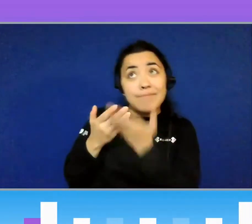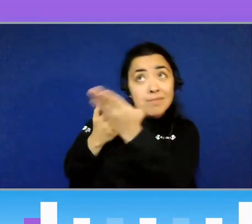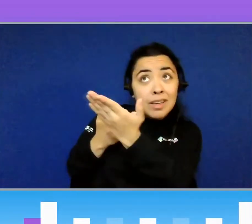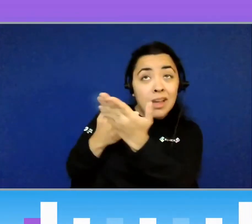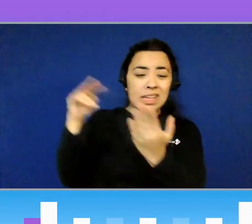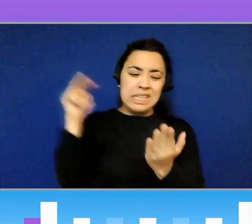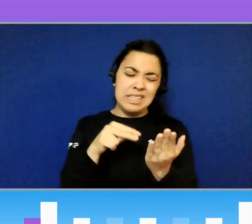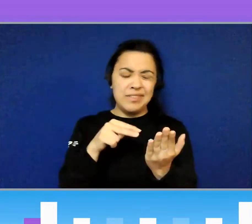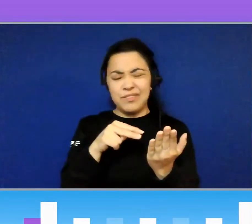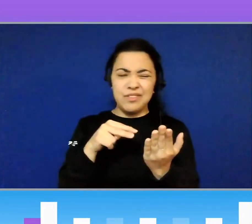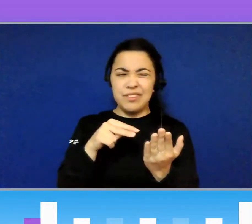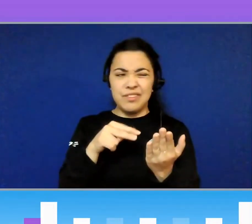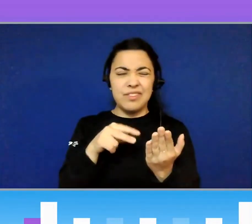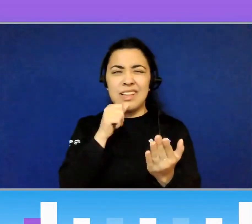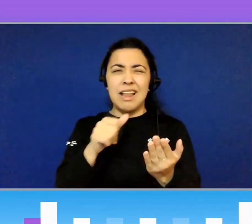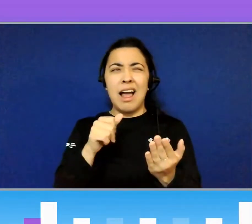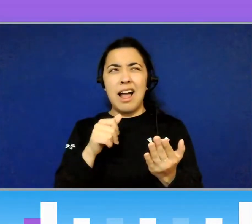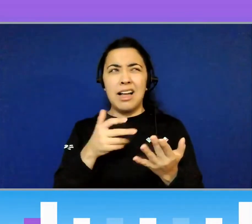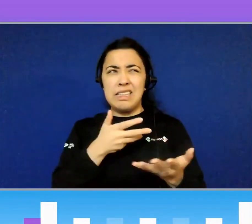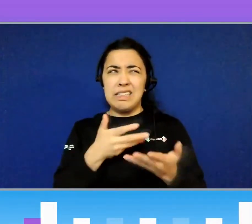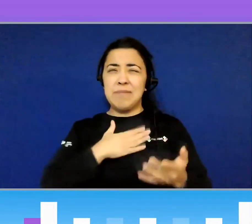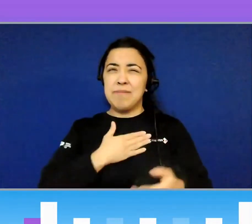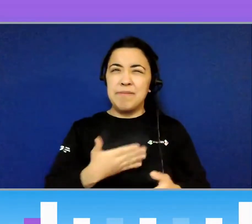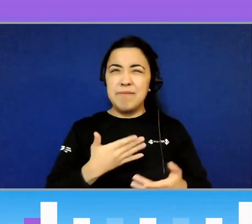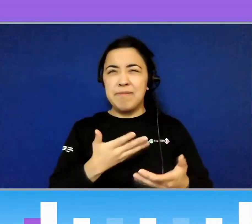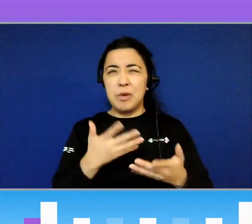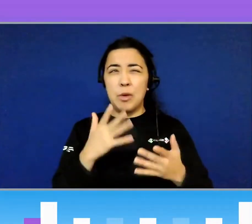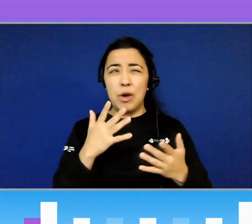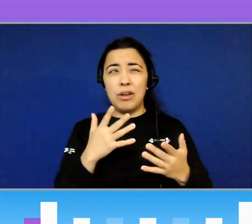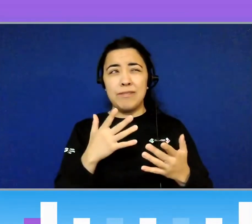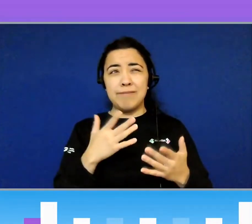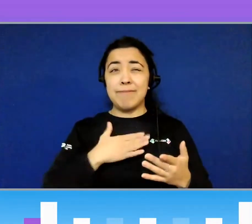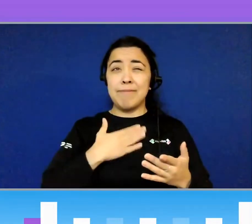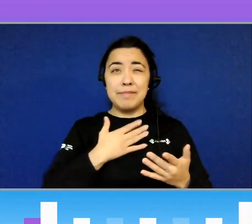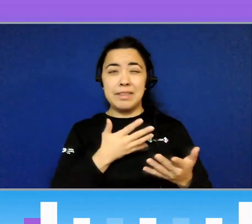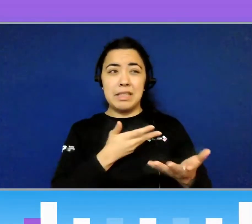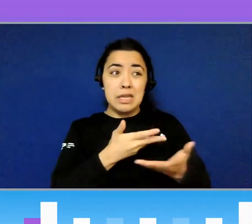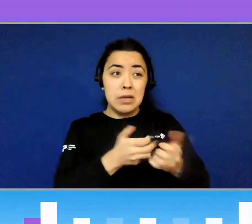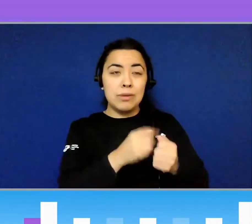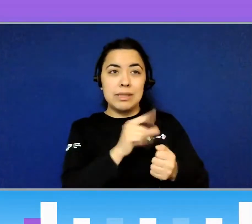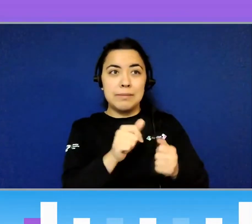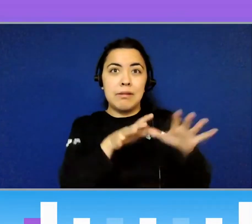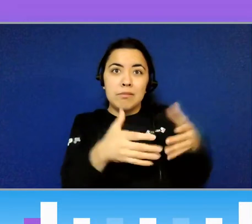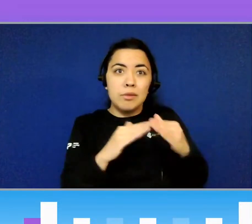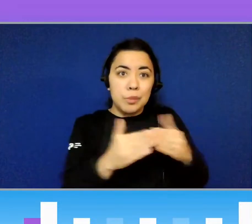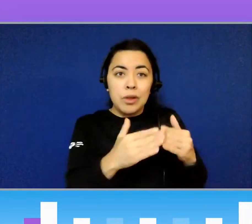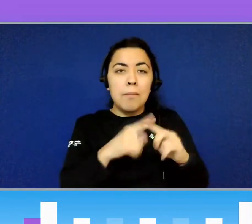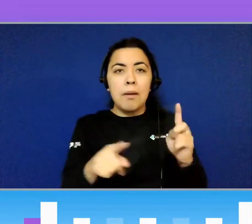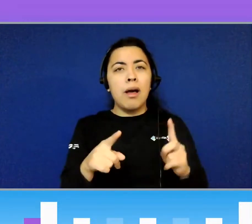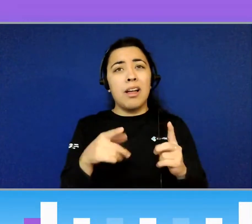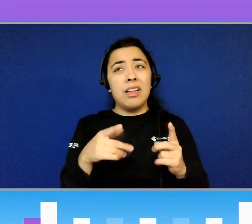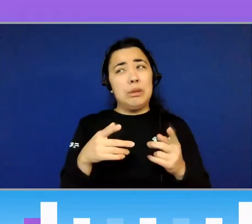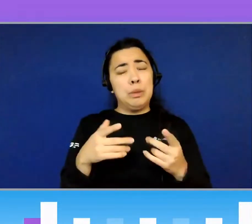community. So it was a difficult process in which there were many, let's say, difficulties